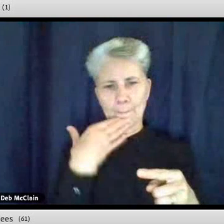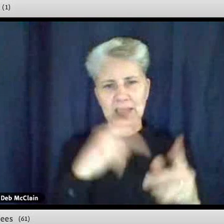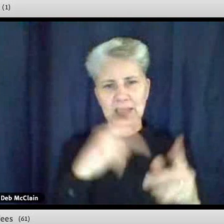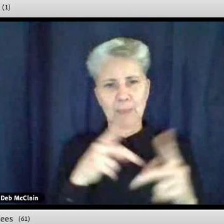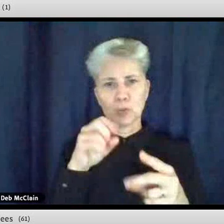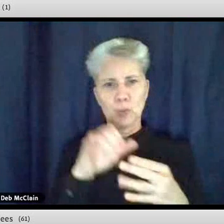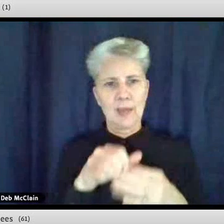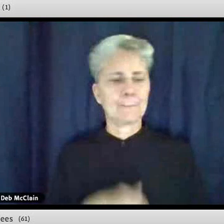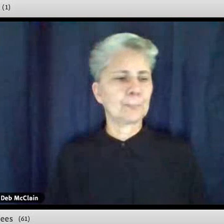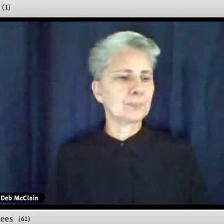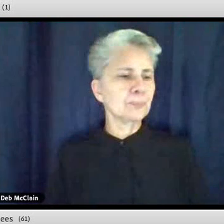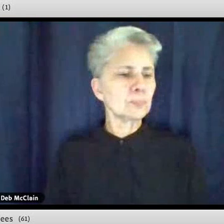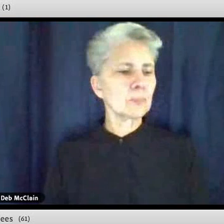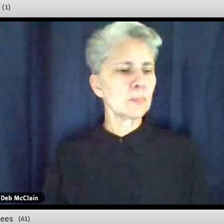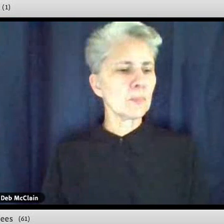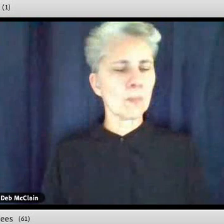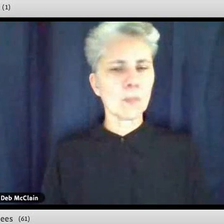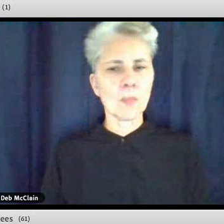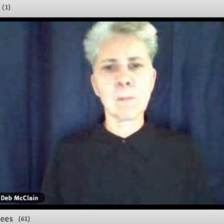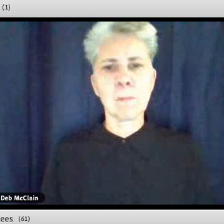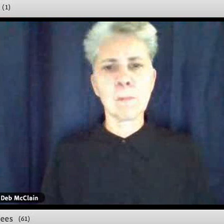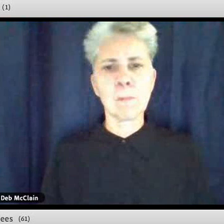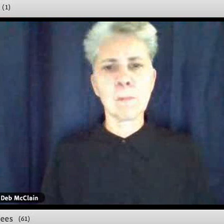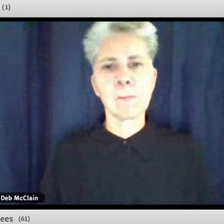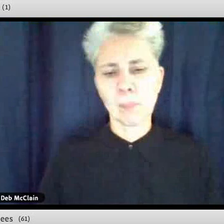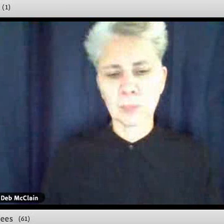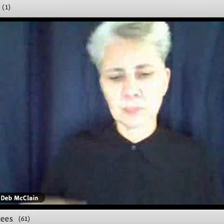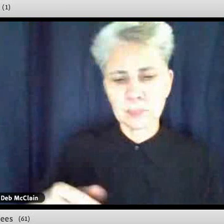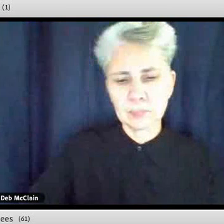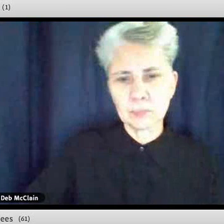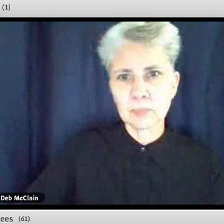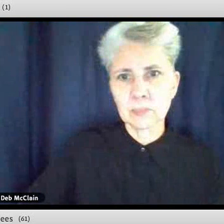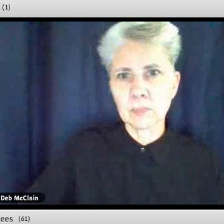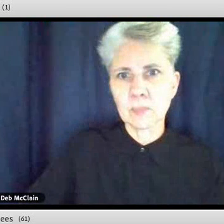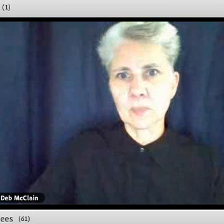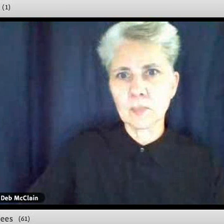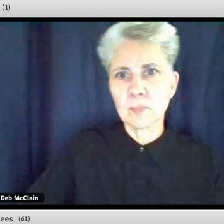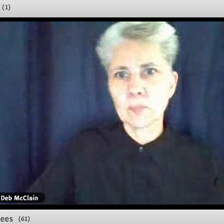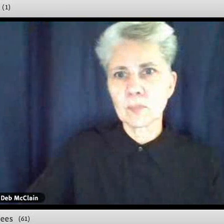in general. So go ahead and type in the chat box why you think that we're the best people for this.